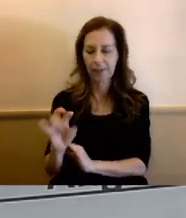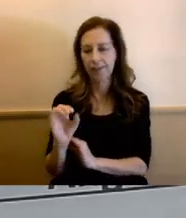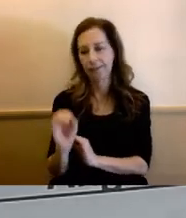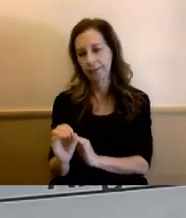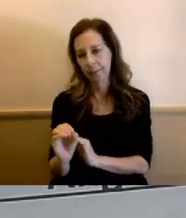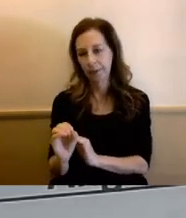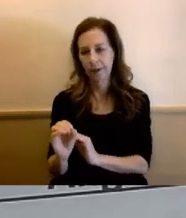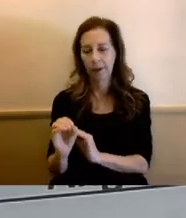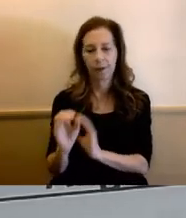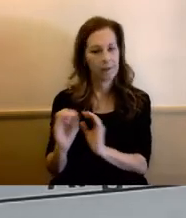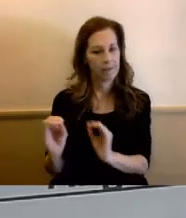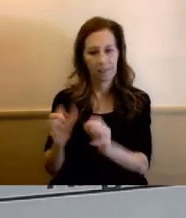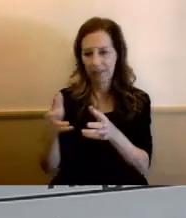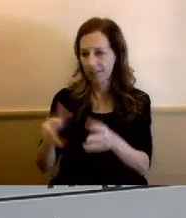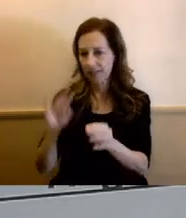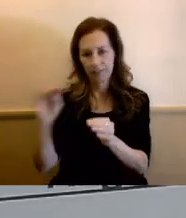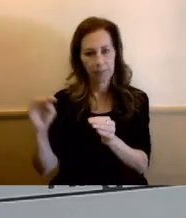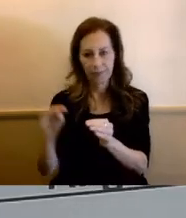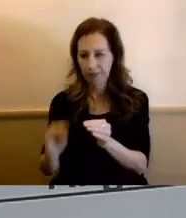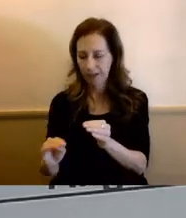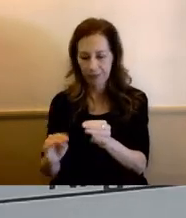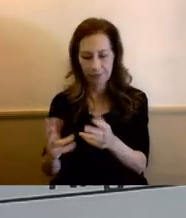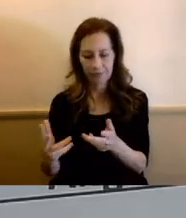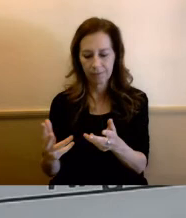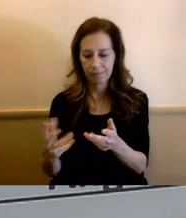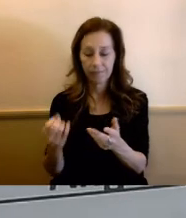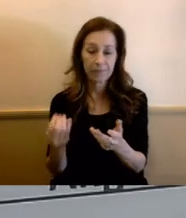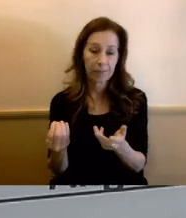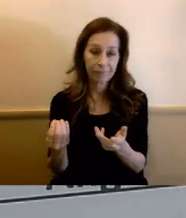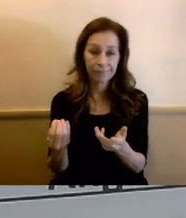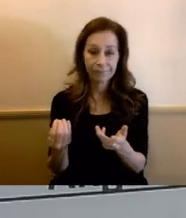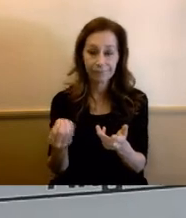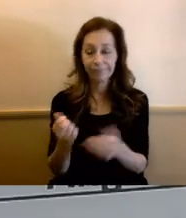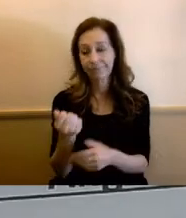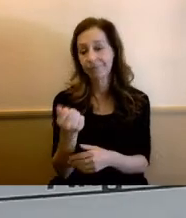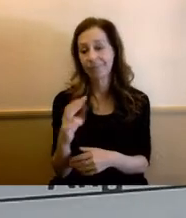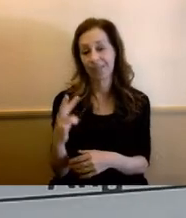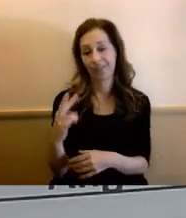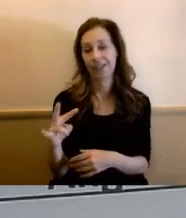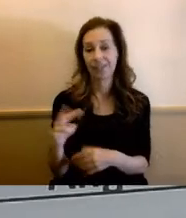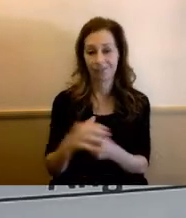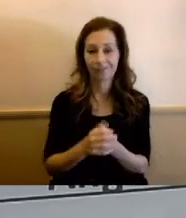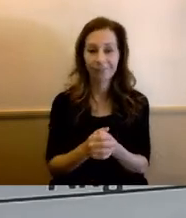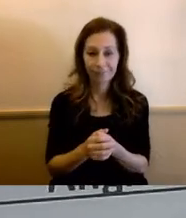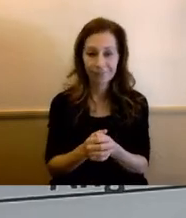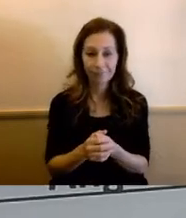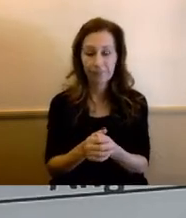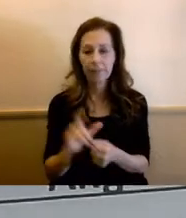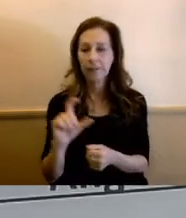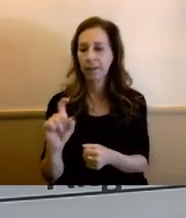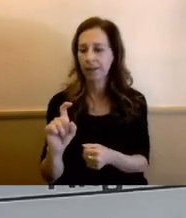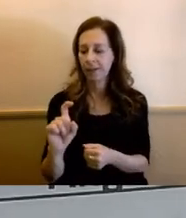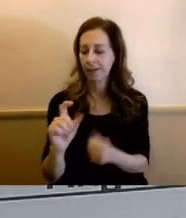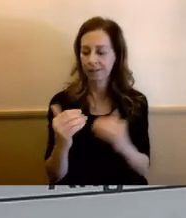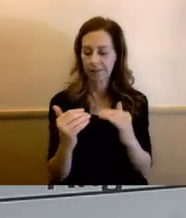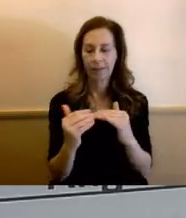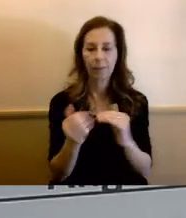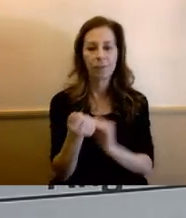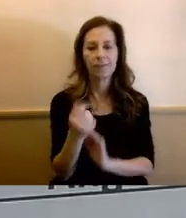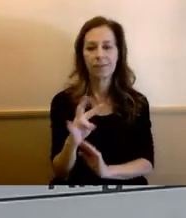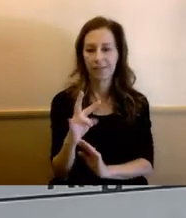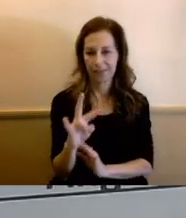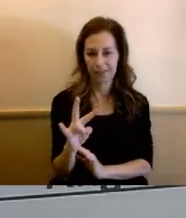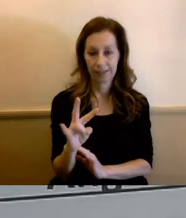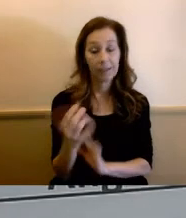bring down that I have to, so 17. So x equals 17. Again, x